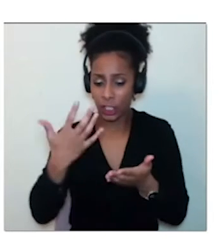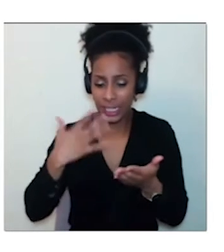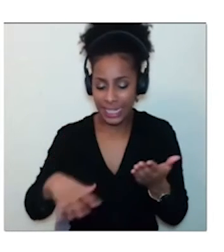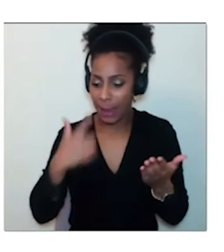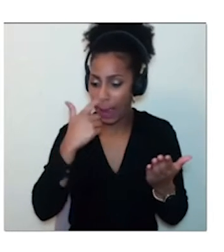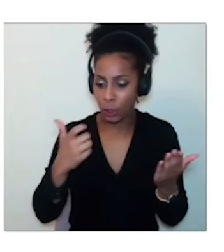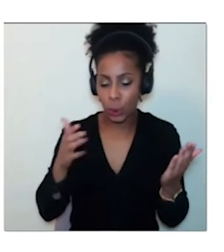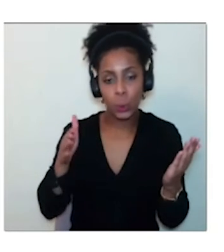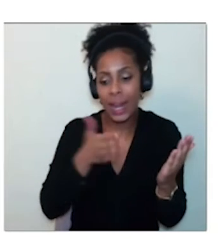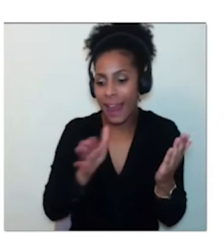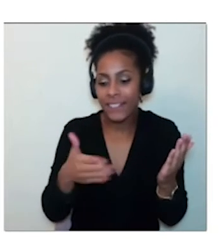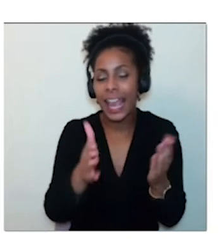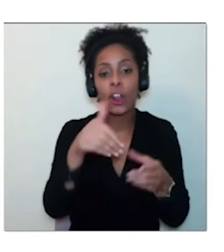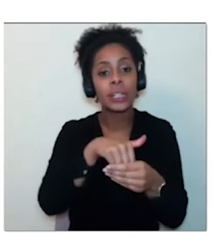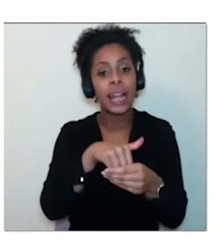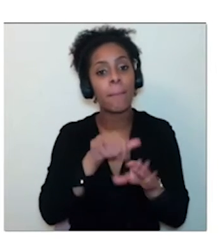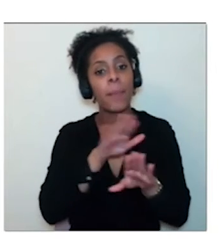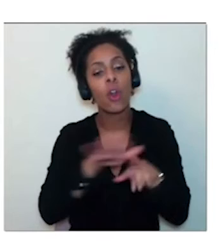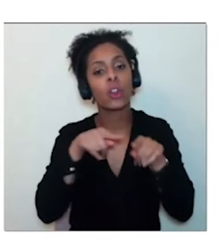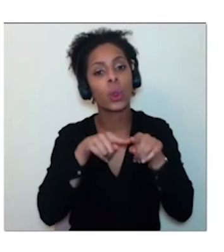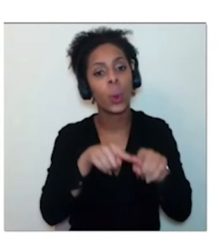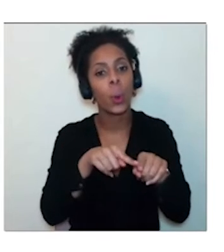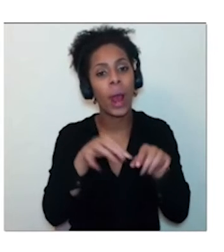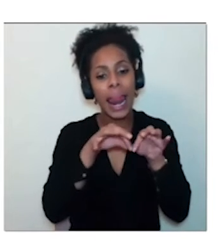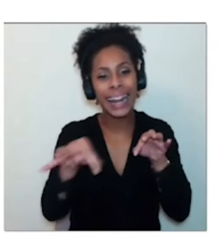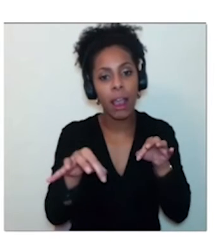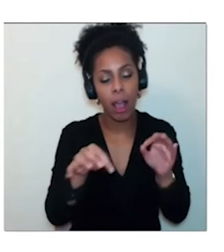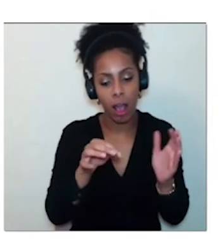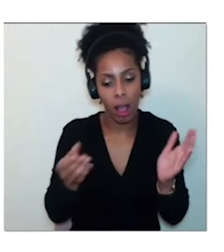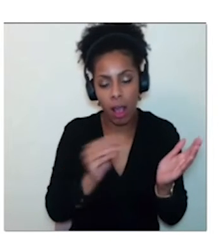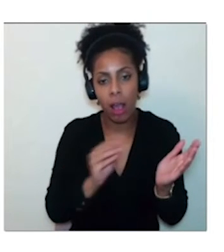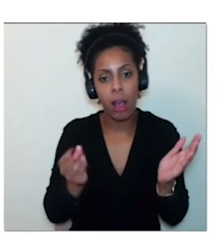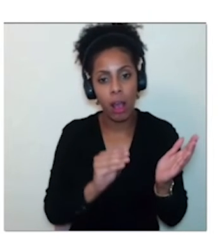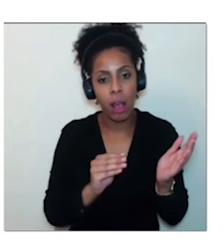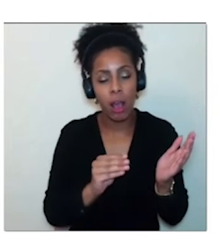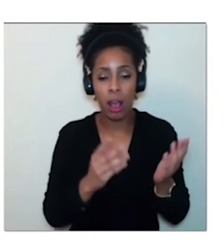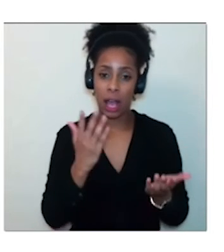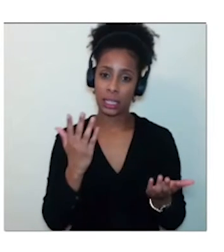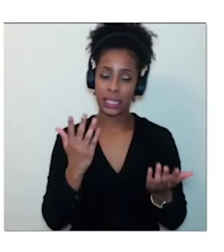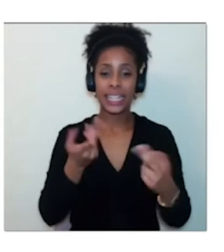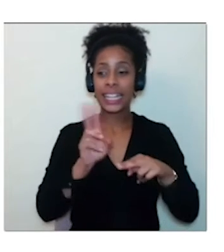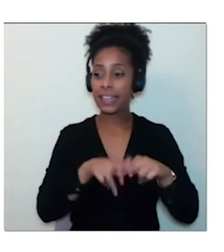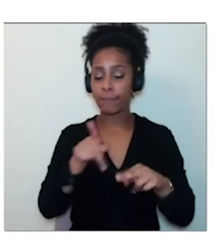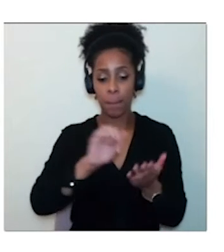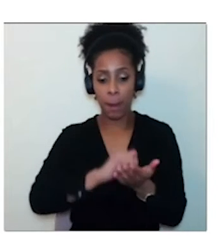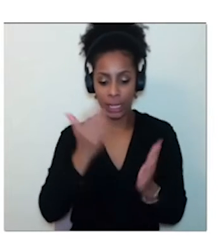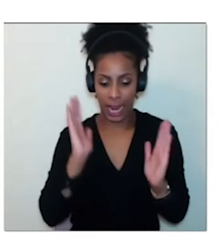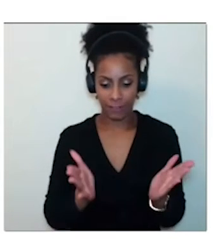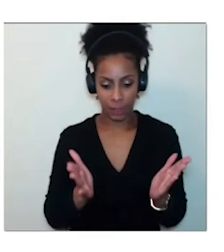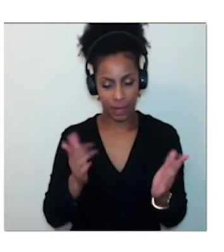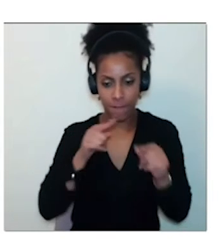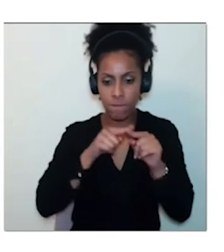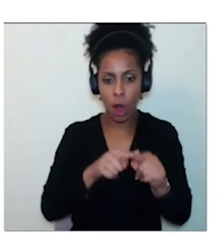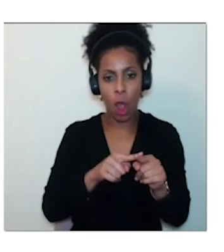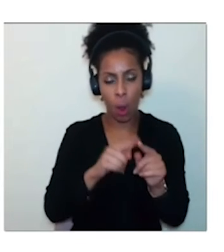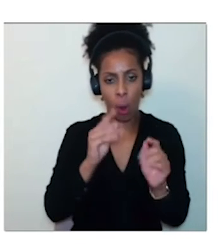non-linear manner. It would be frustrating to find that a publication had to be read linearly from first to last, but